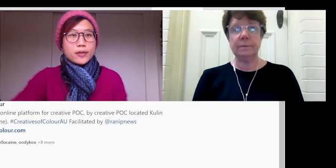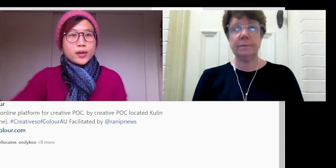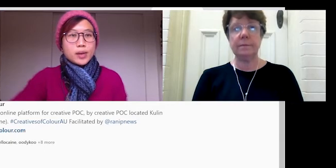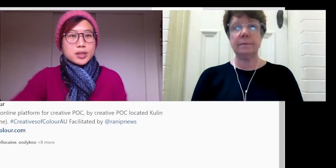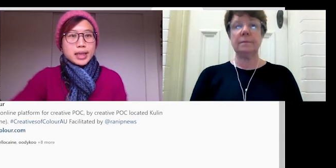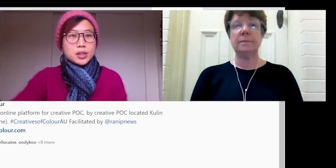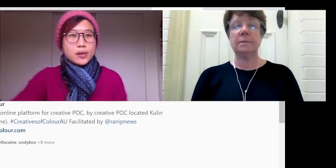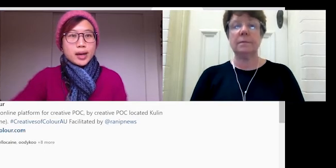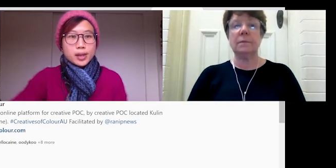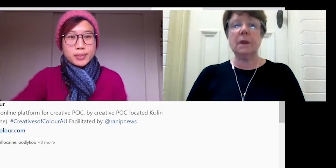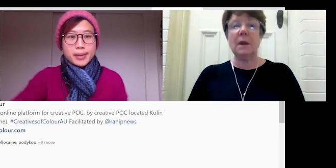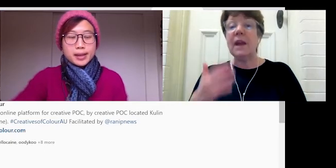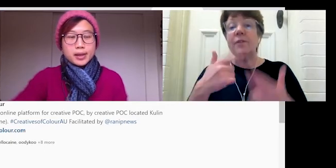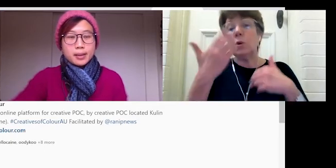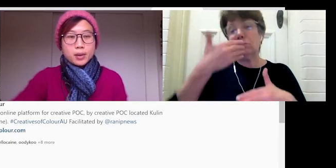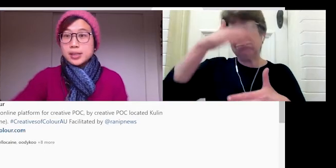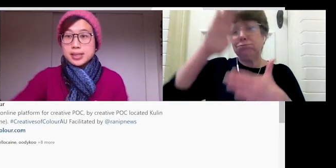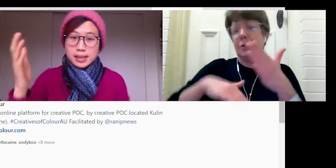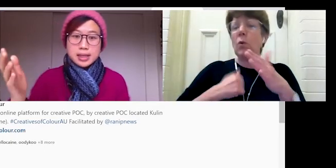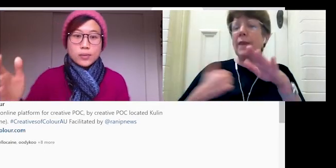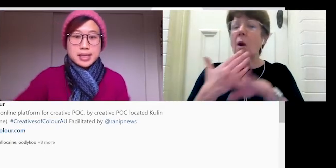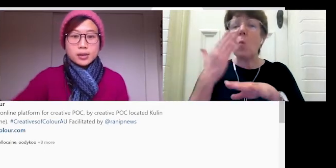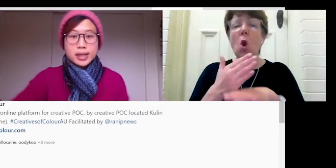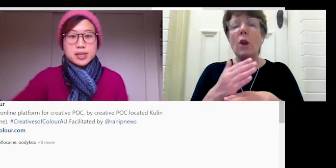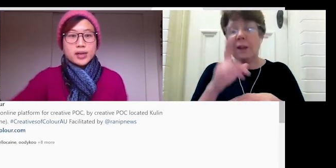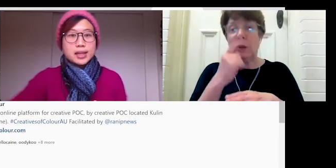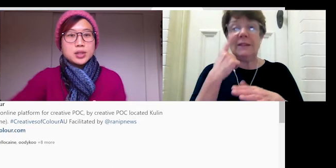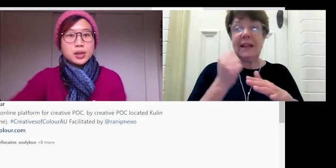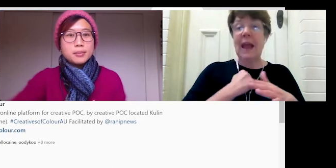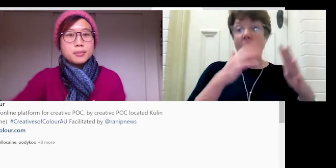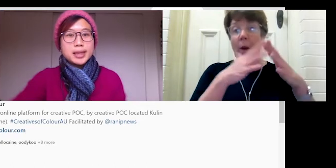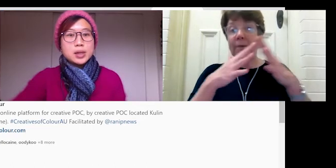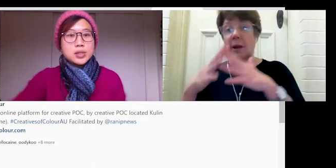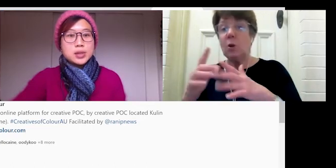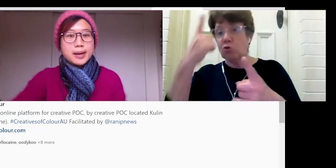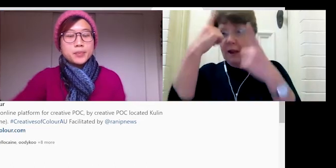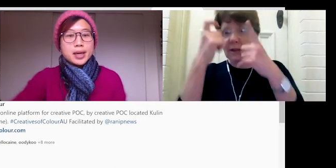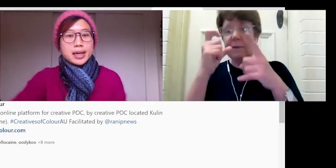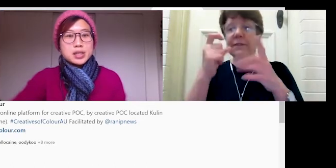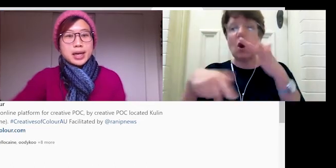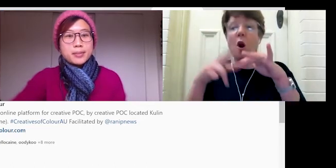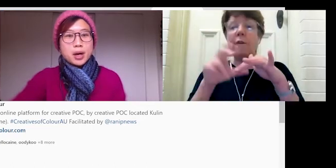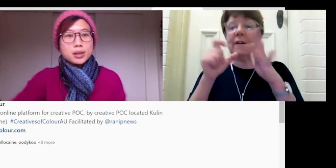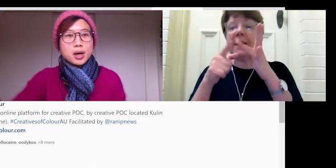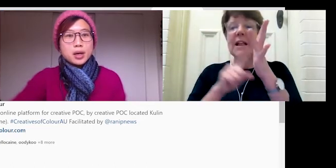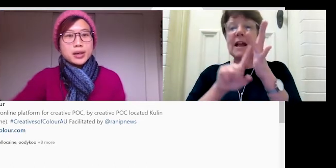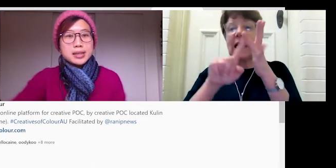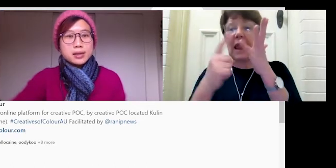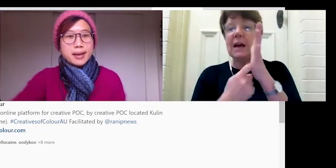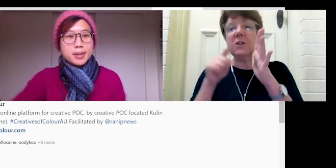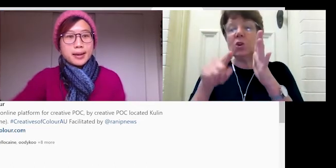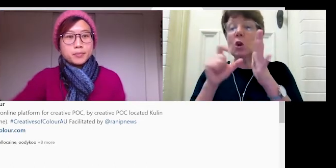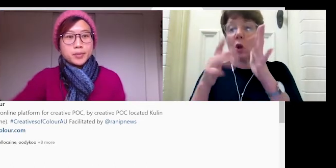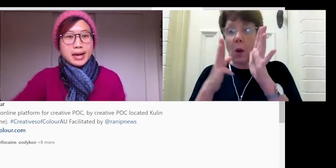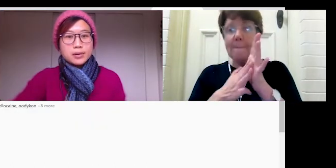So if you want to get to know our work a bit better, obviously there's our website, creativesofcolor.com, but there's also on our